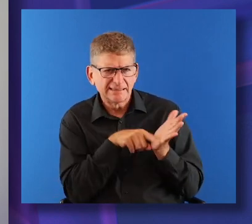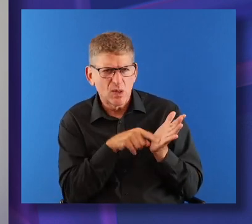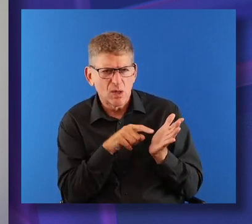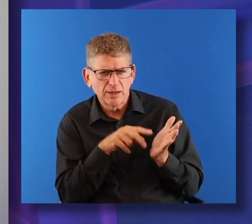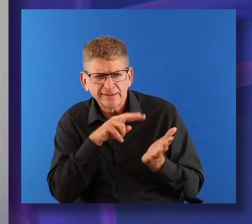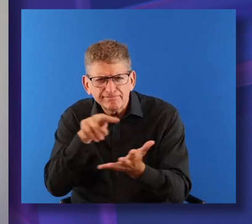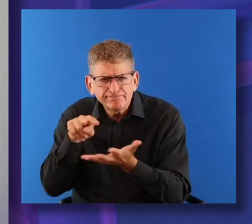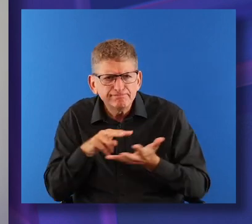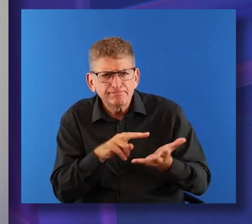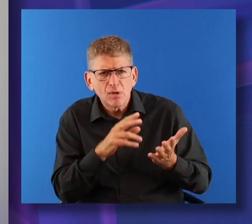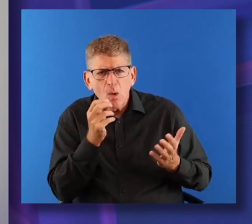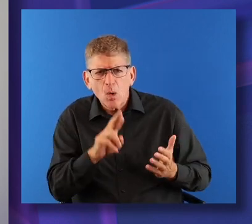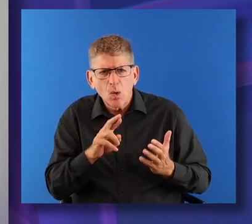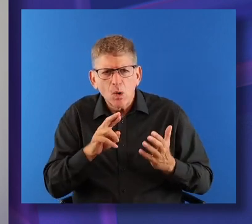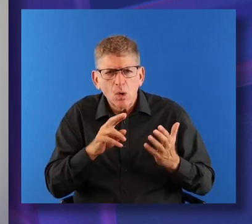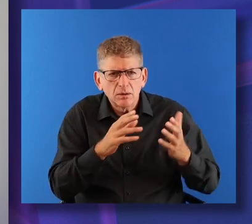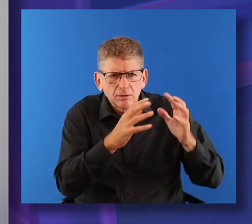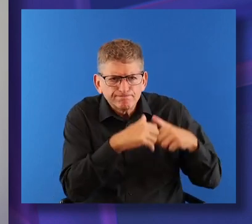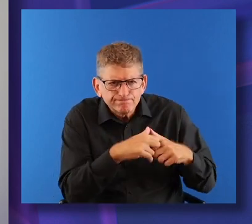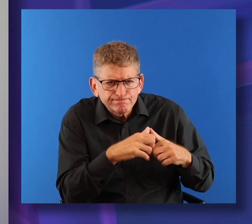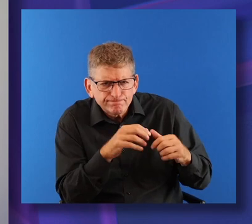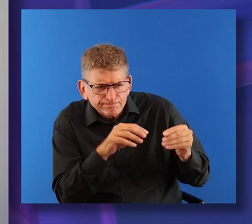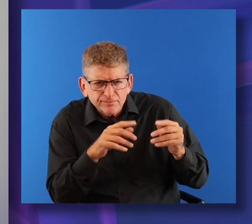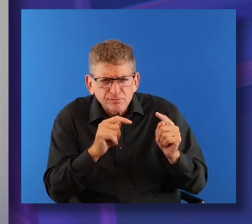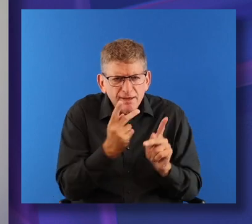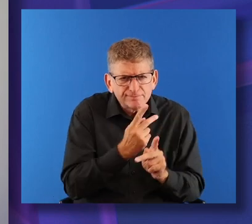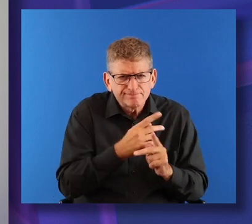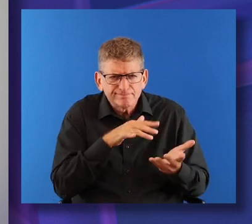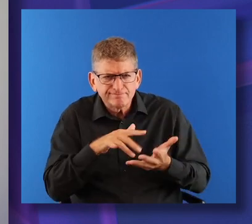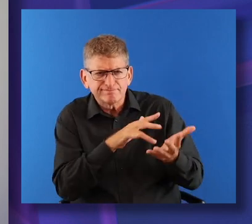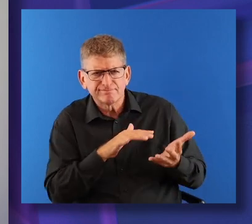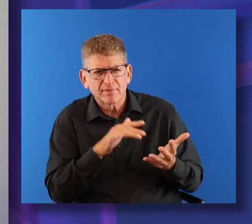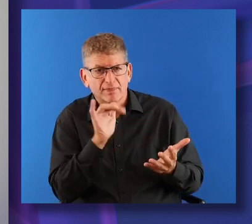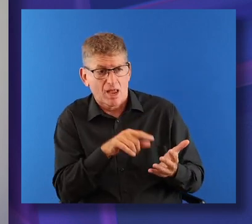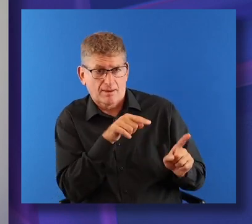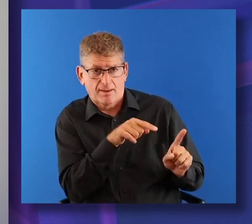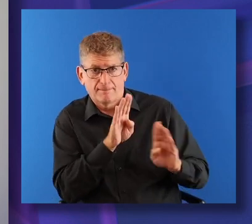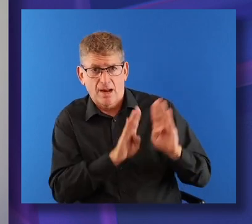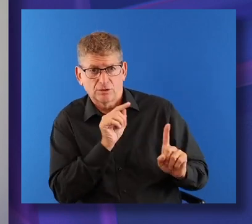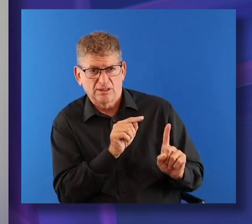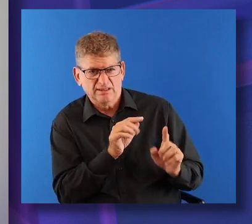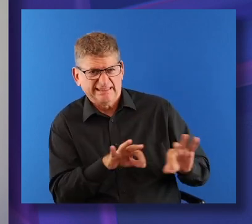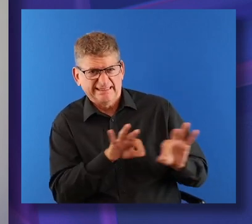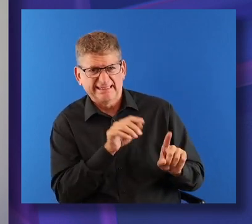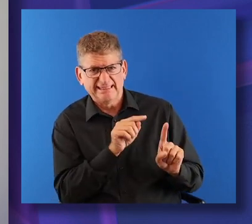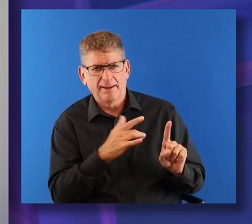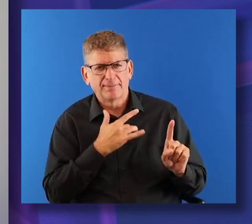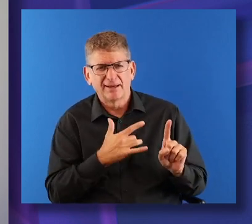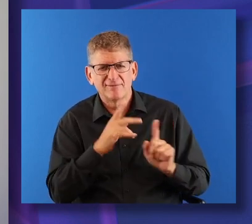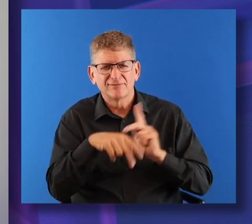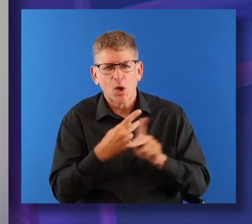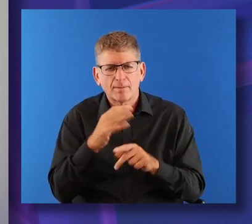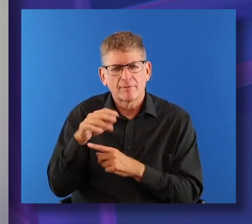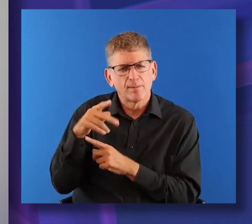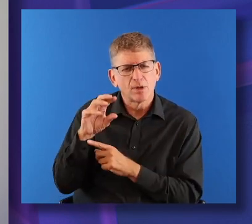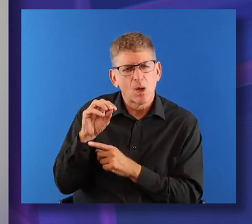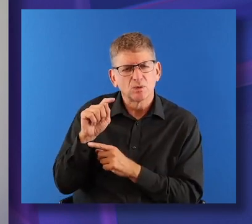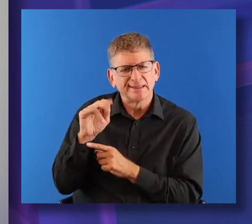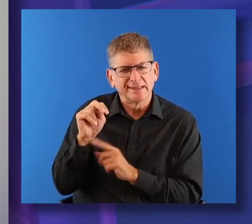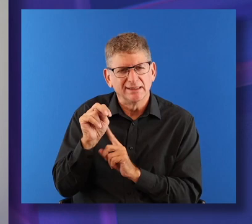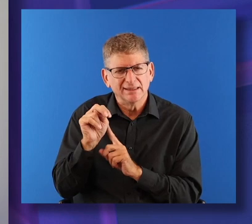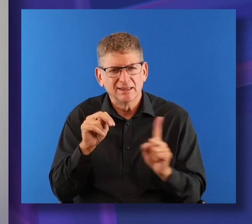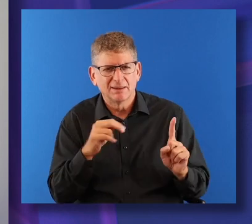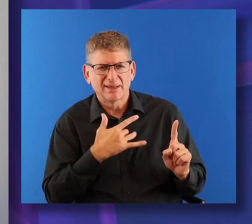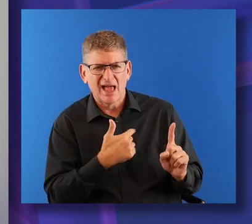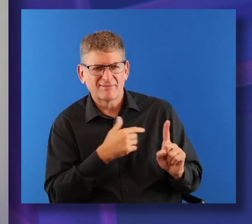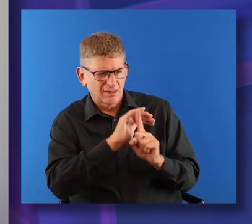shutting that down would have a beneficial effect. That key piece of biology is usually in the form of a protein, which is coded